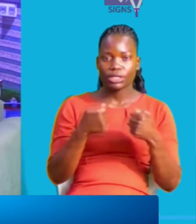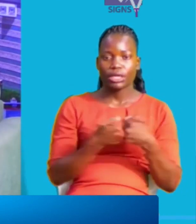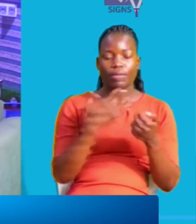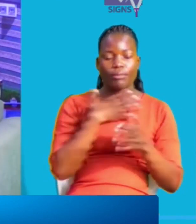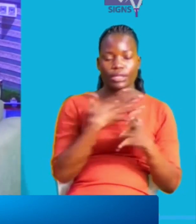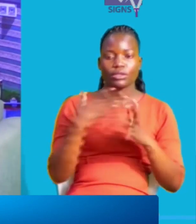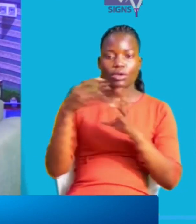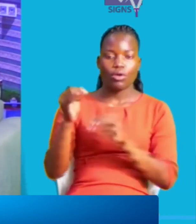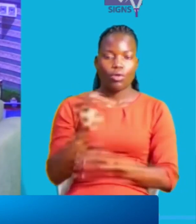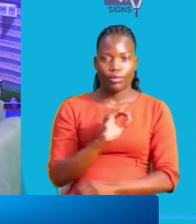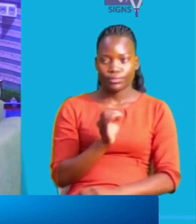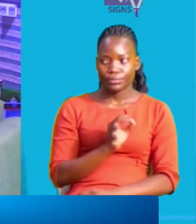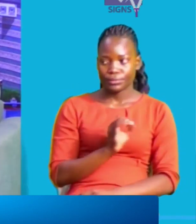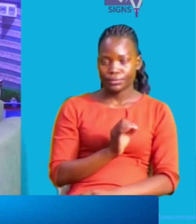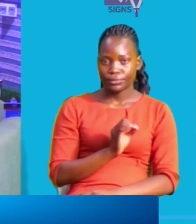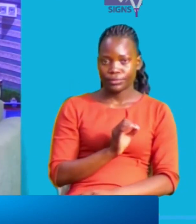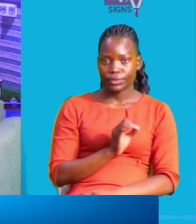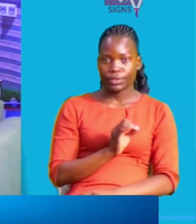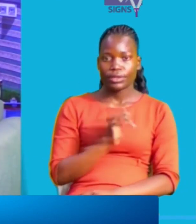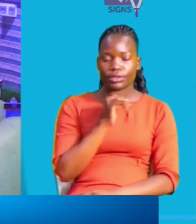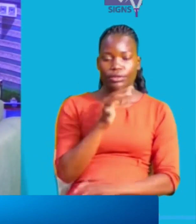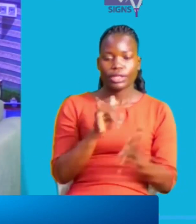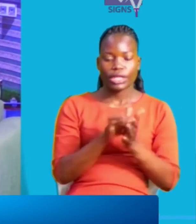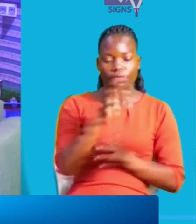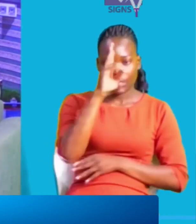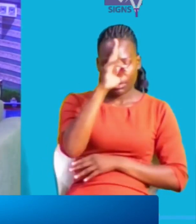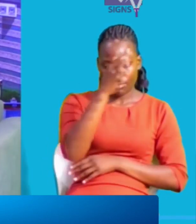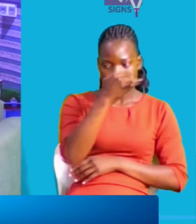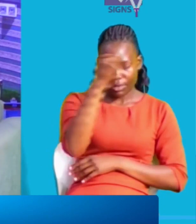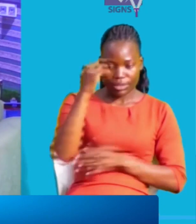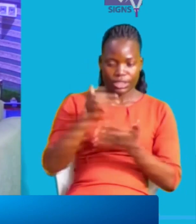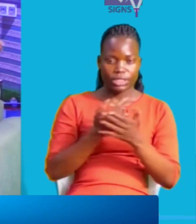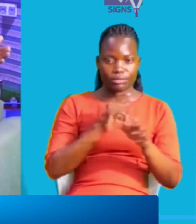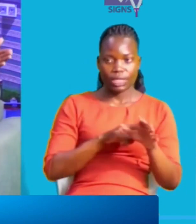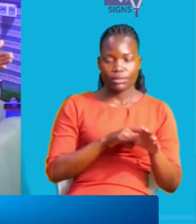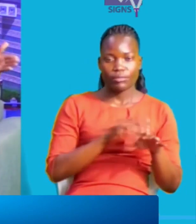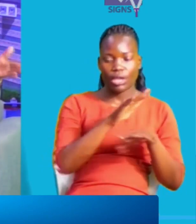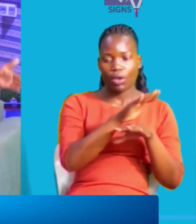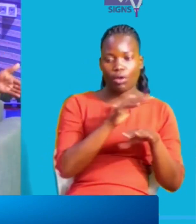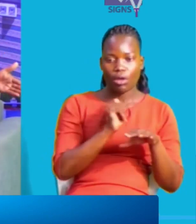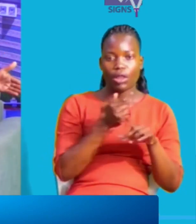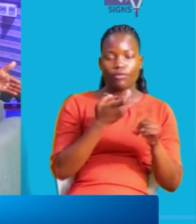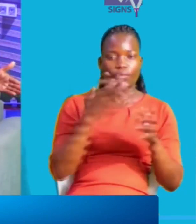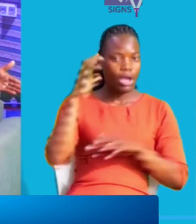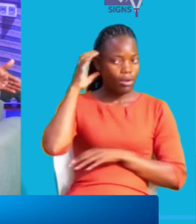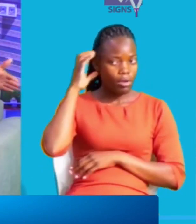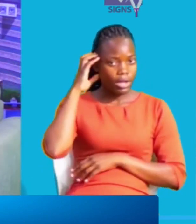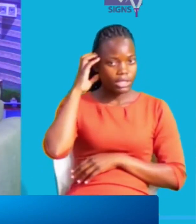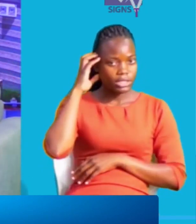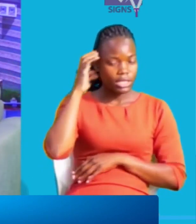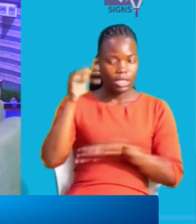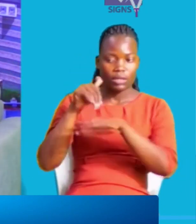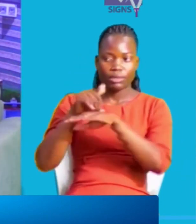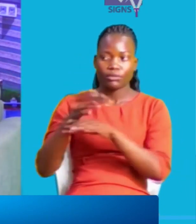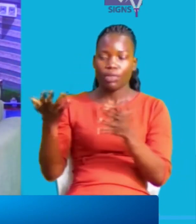not move. Si ati ni askari. Because mimi saa zingine naweza tolewa, for example, college.